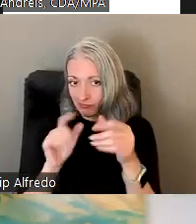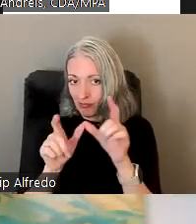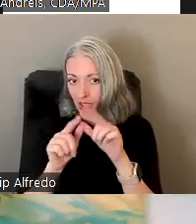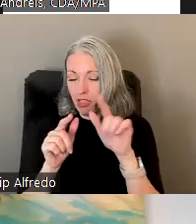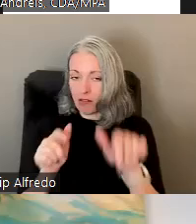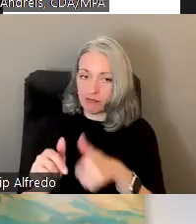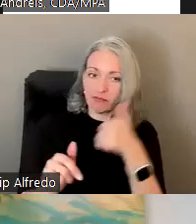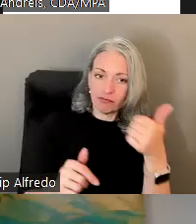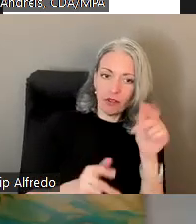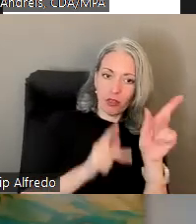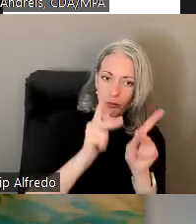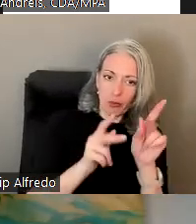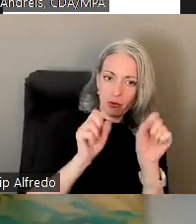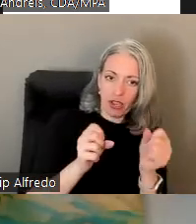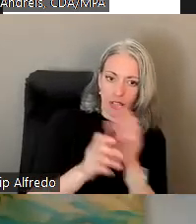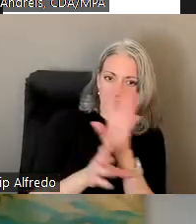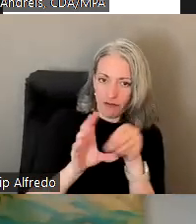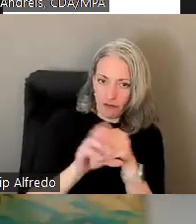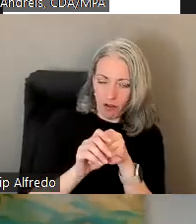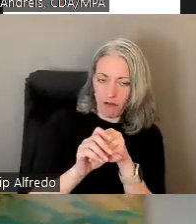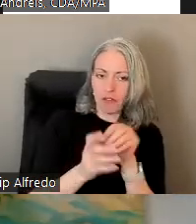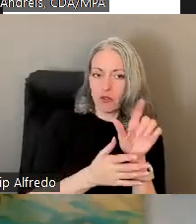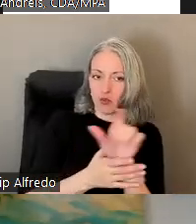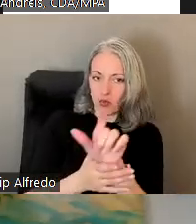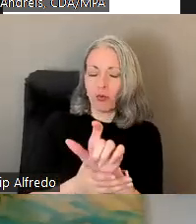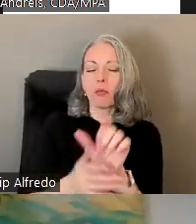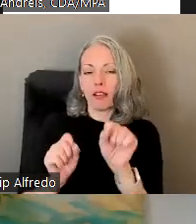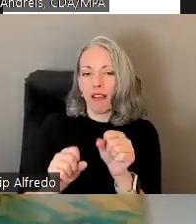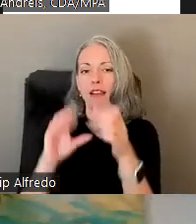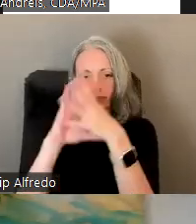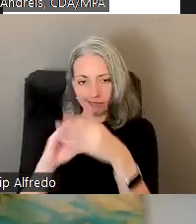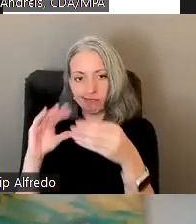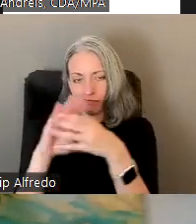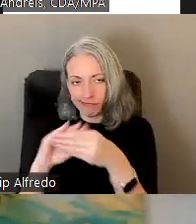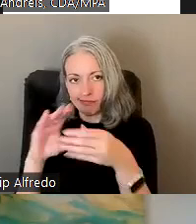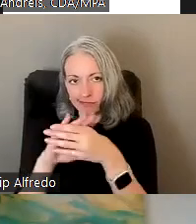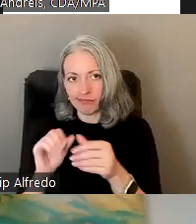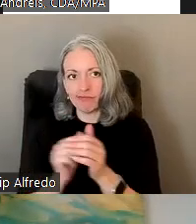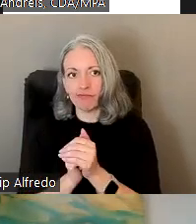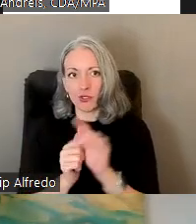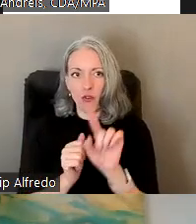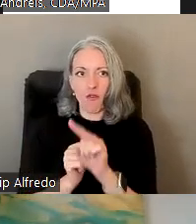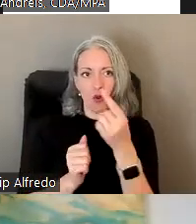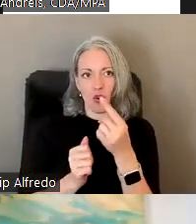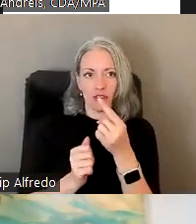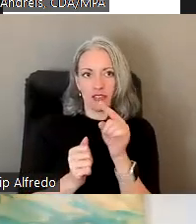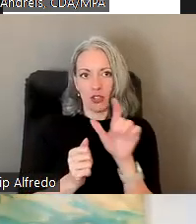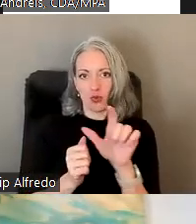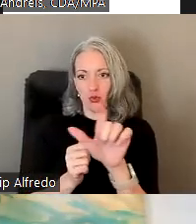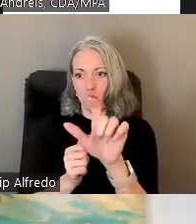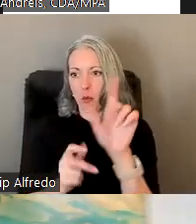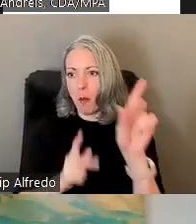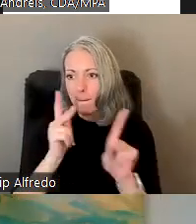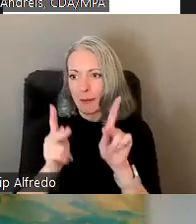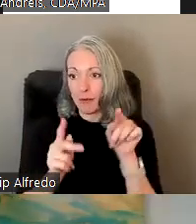people that are participating by Zoom. So meeting room Zoom people, do you have anything you specifically want us